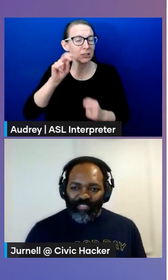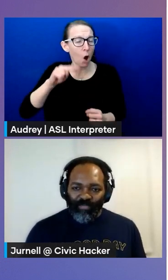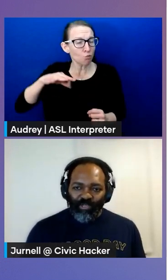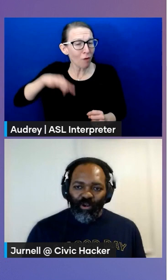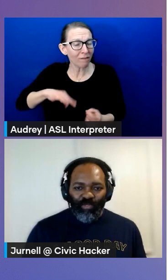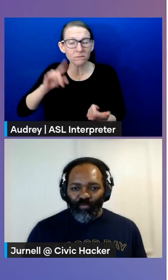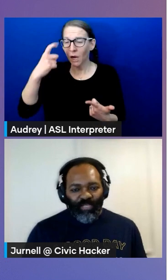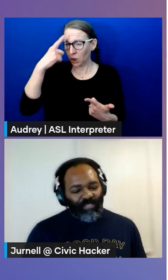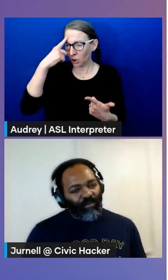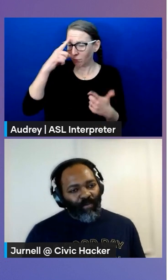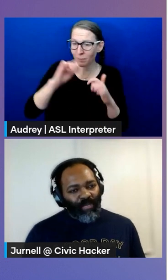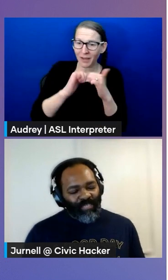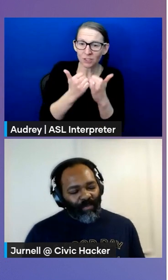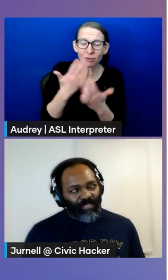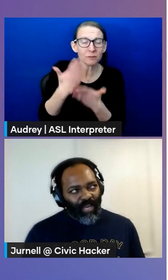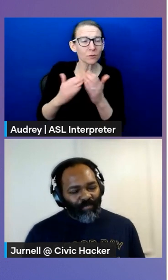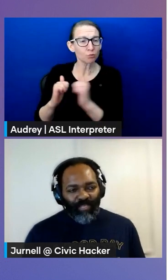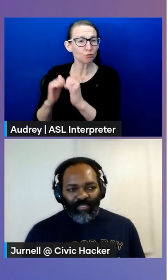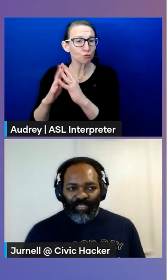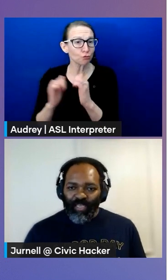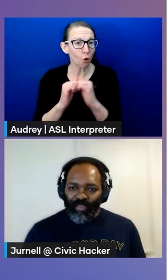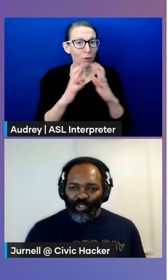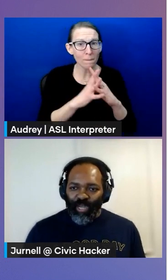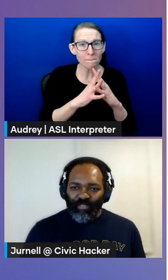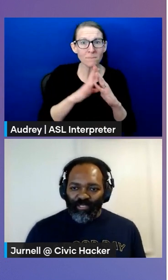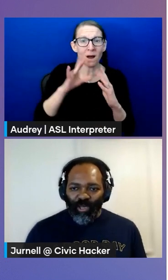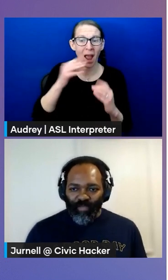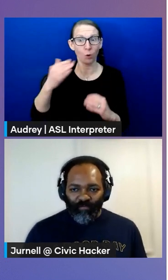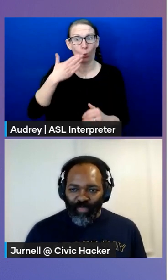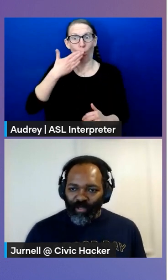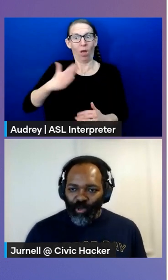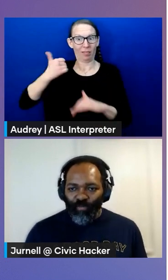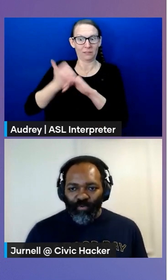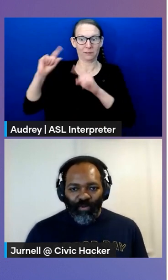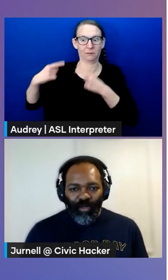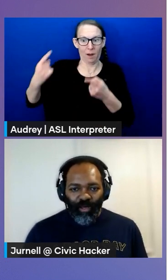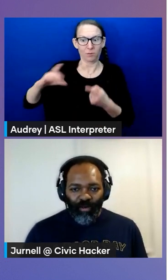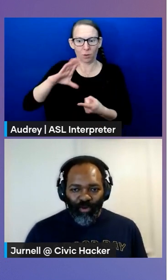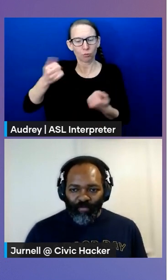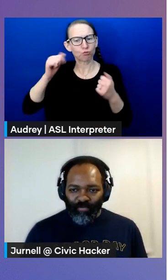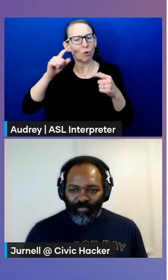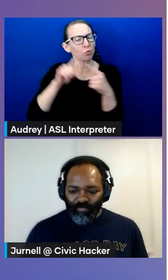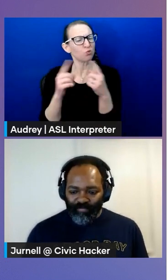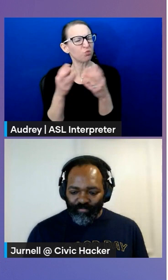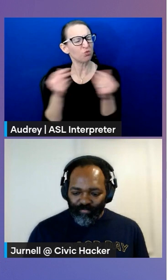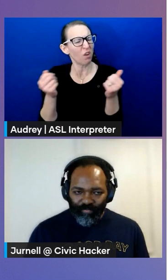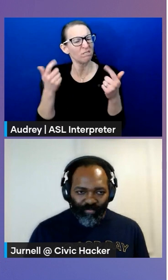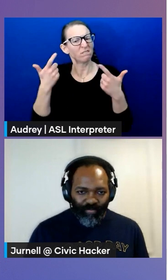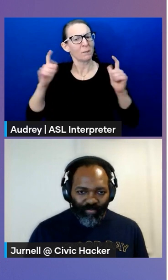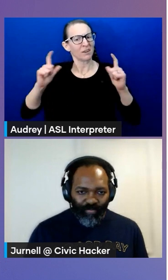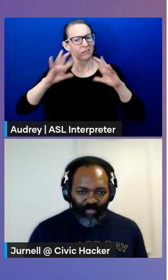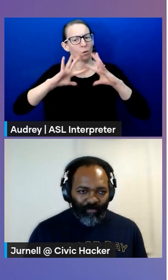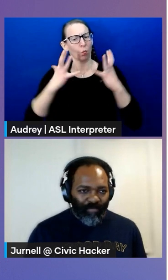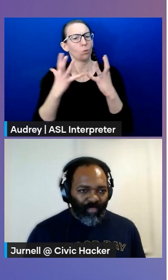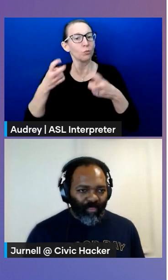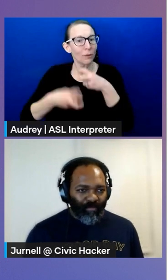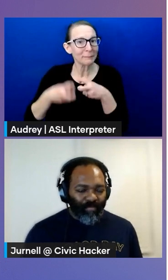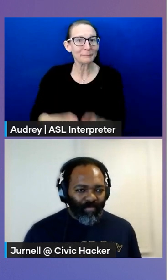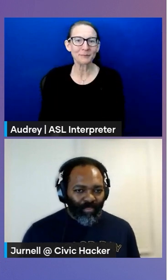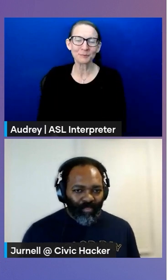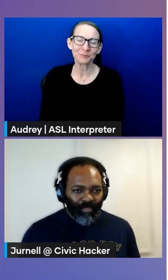as well as some startups or well-established companies that are trying to solve big global problems.